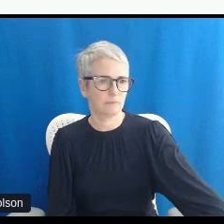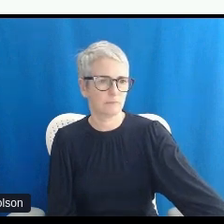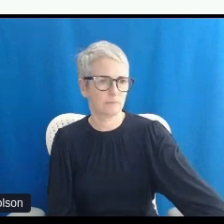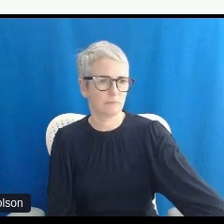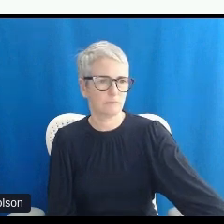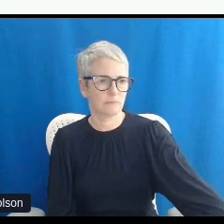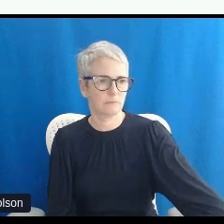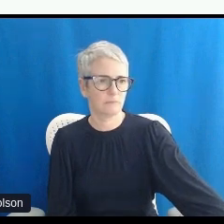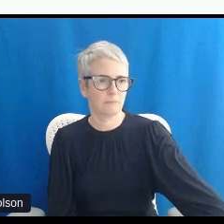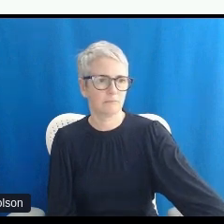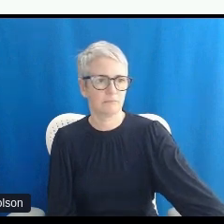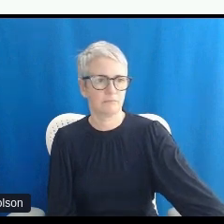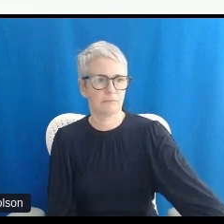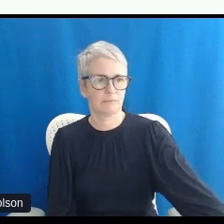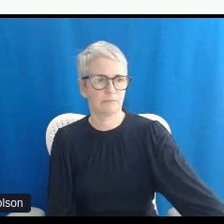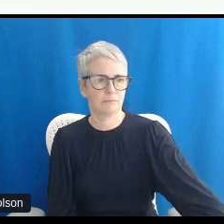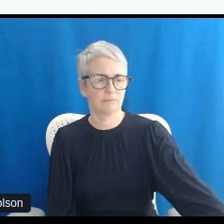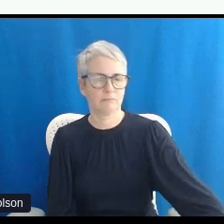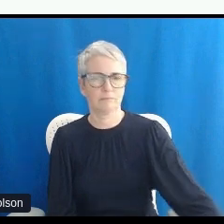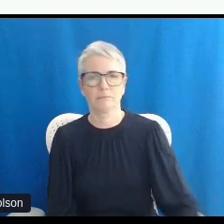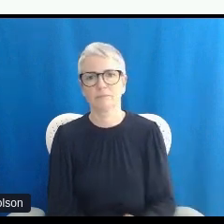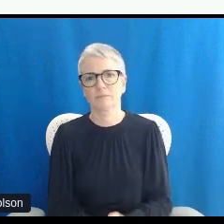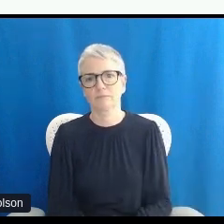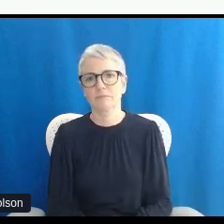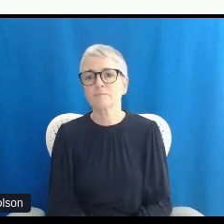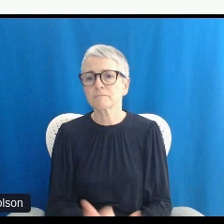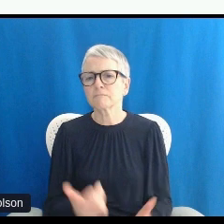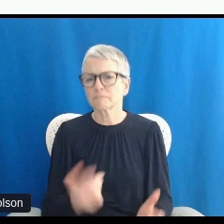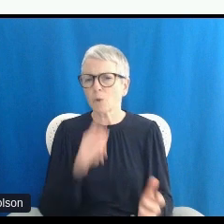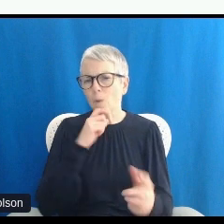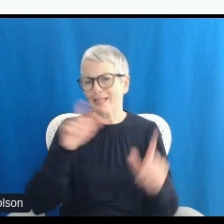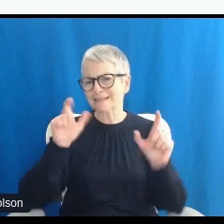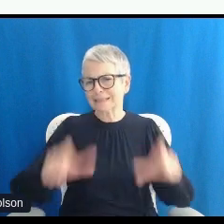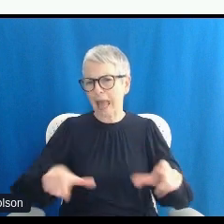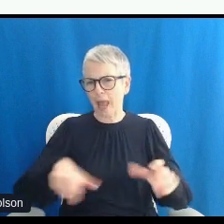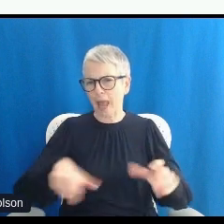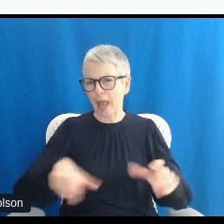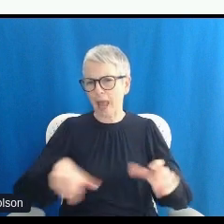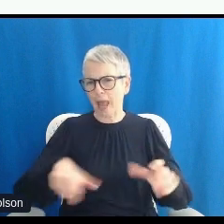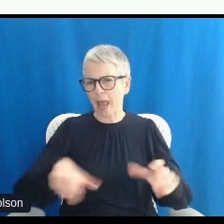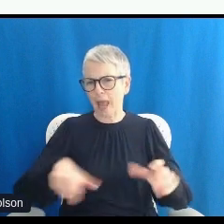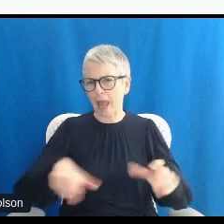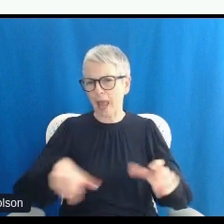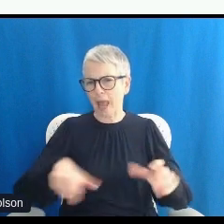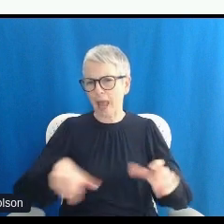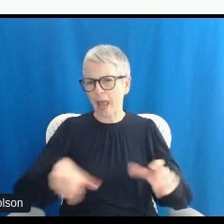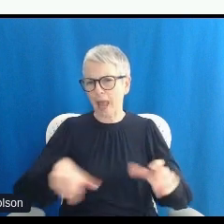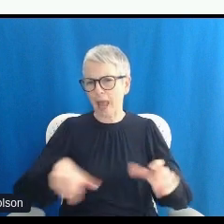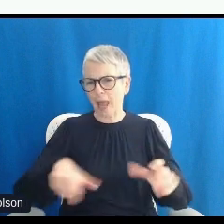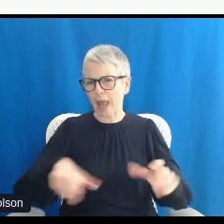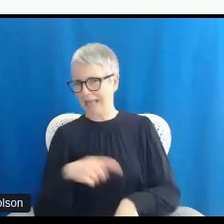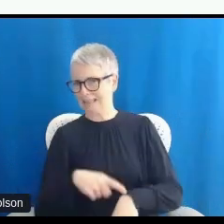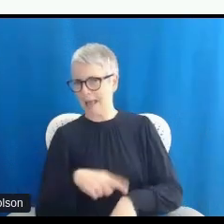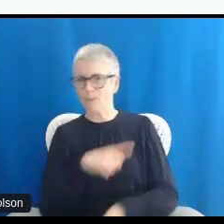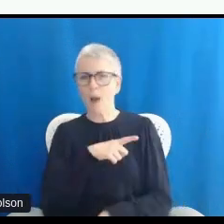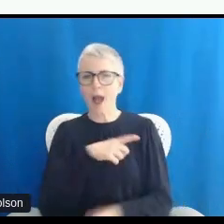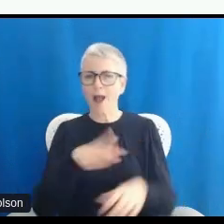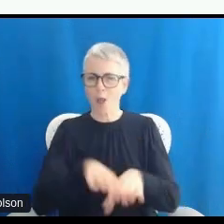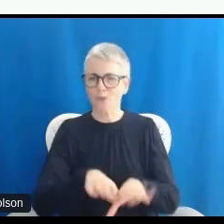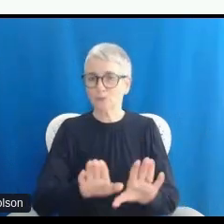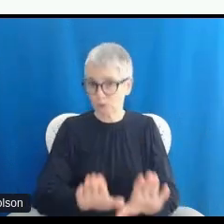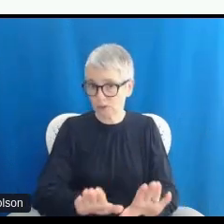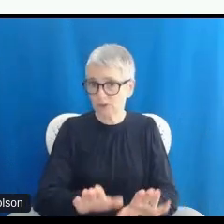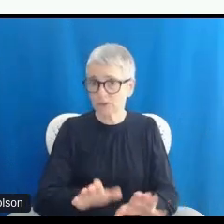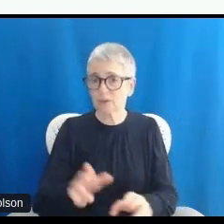We will hang around until the top of the hour, 1 p.m. UK time, when this session closes. So if anything else